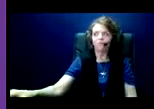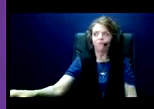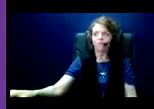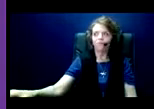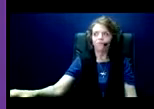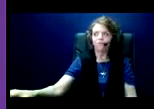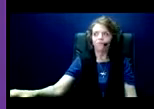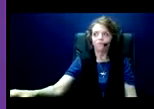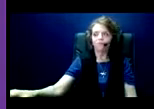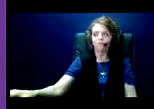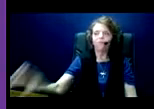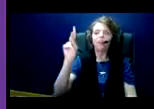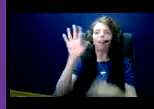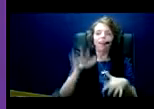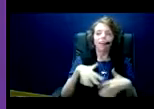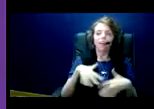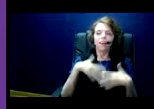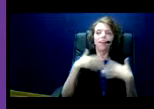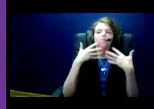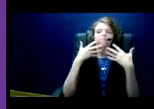and final deep breath in through your nose